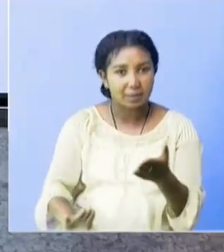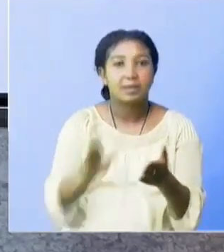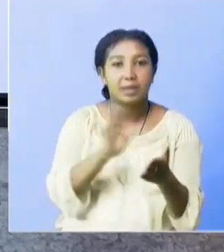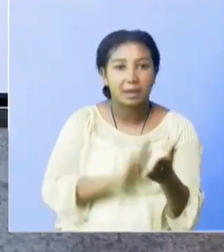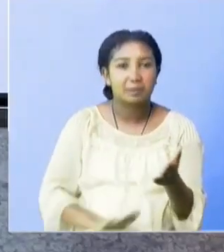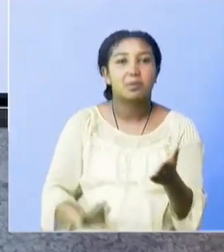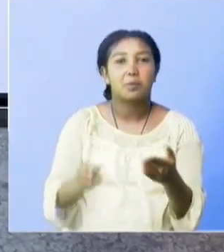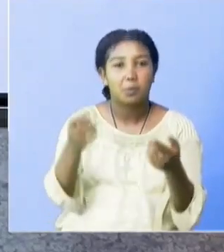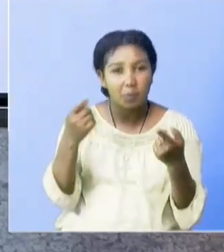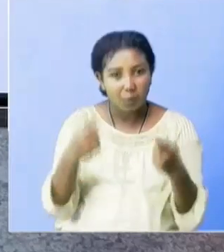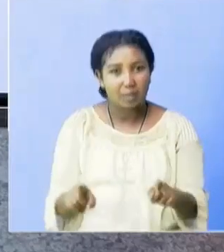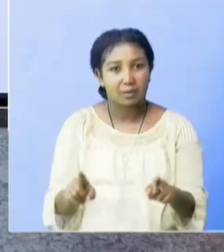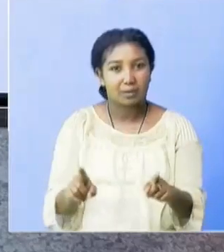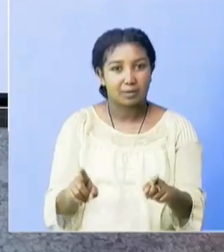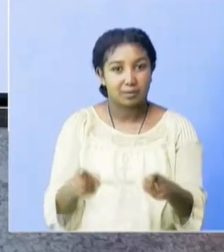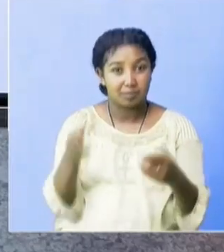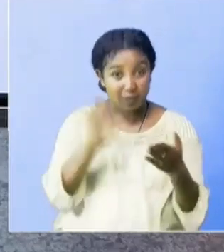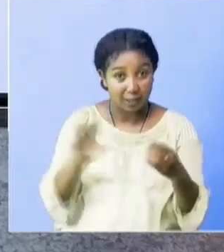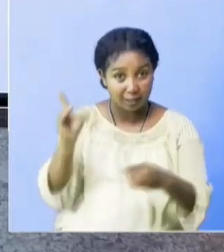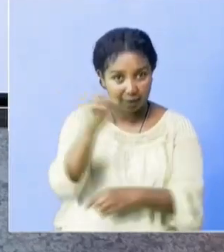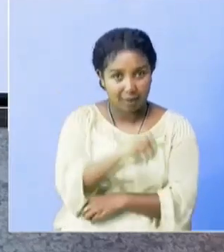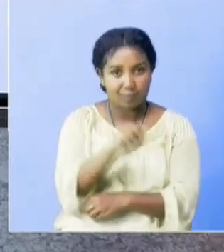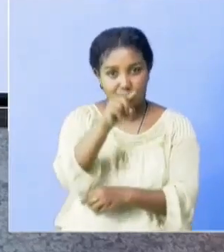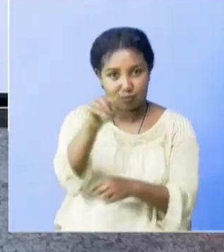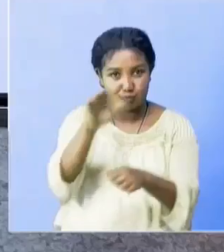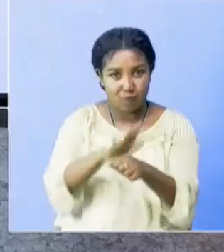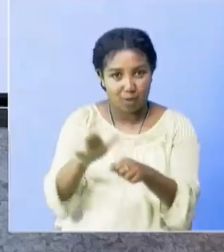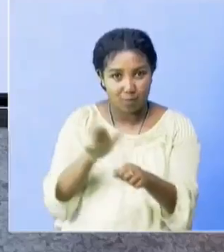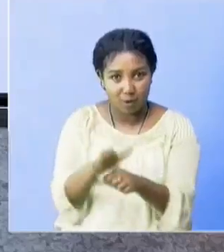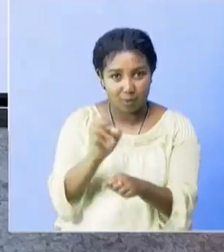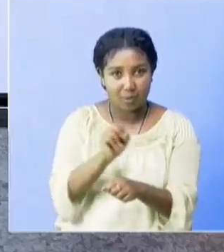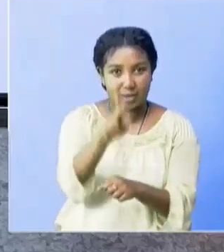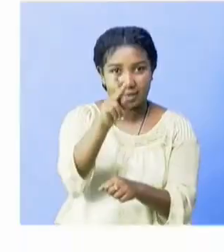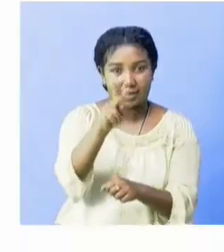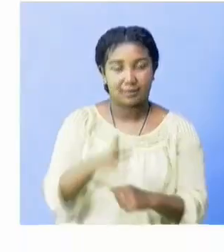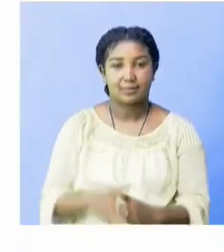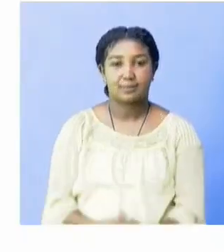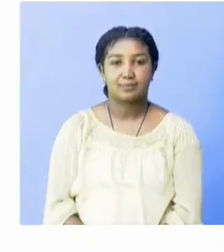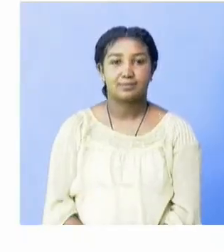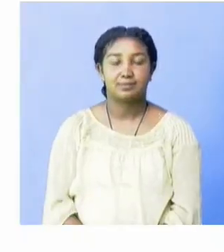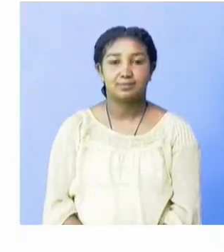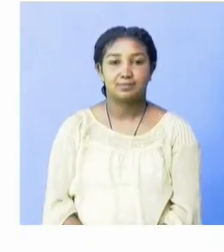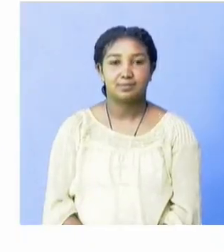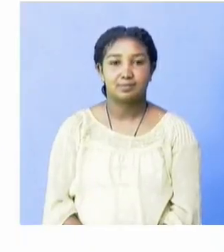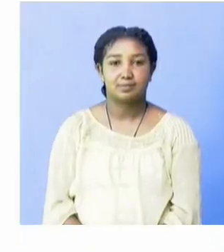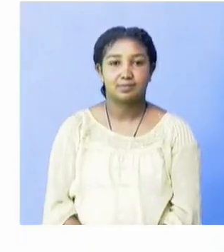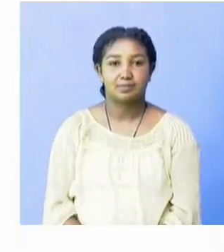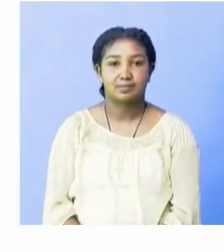only birth. Date of birth. Give